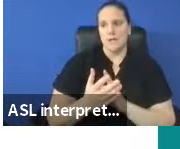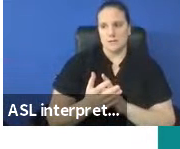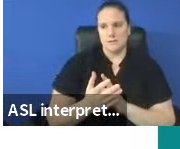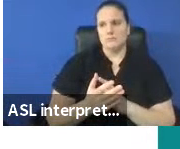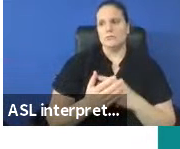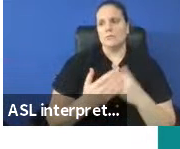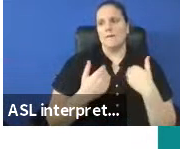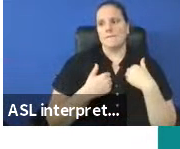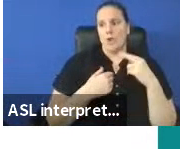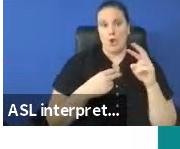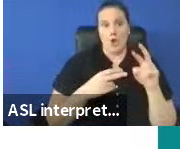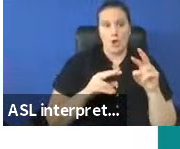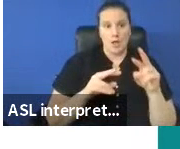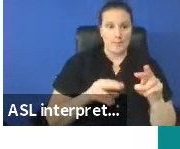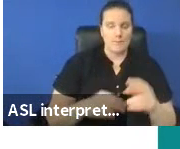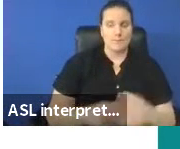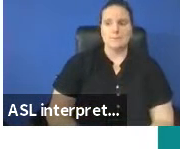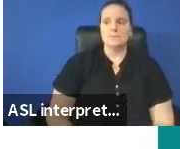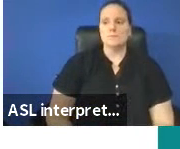looking at.